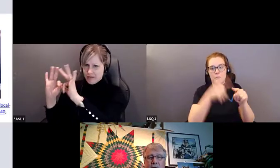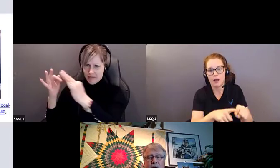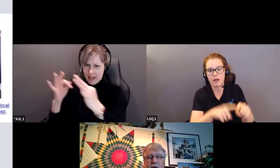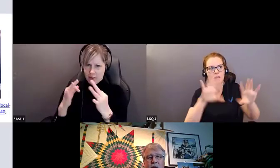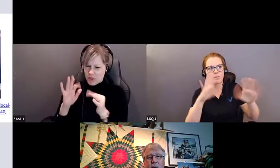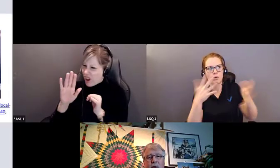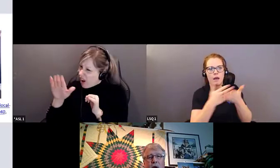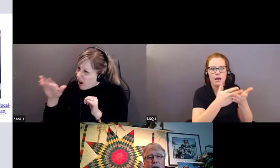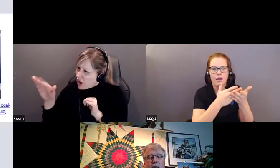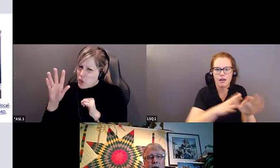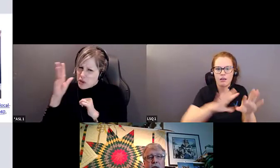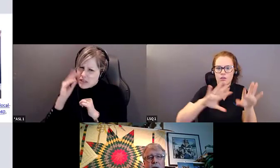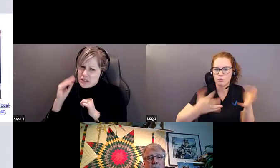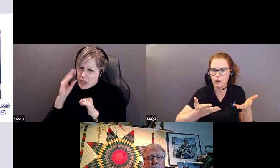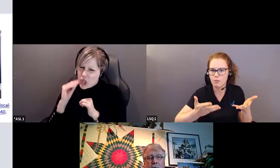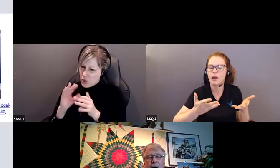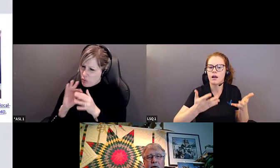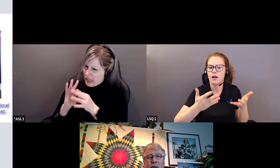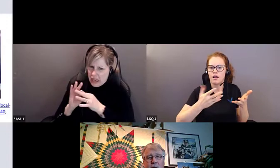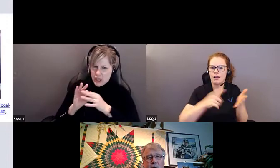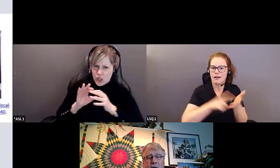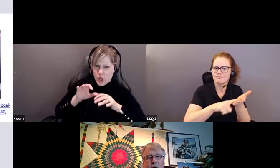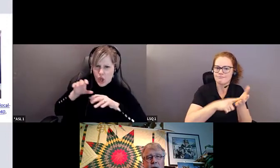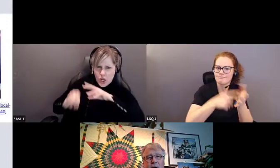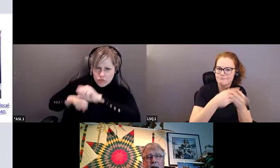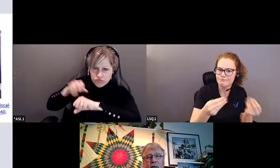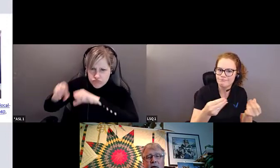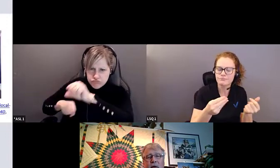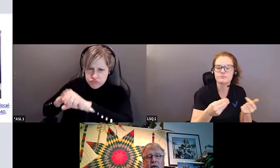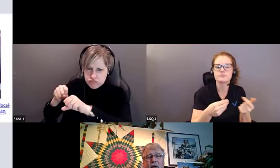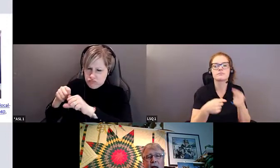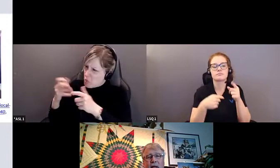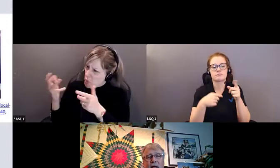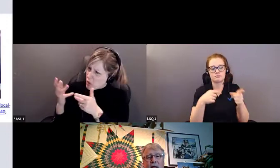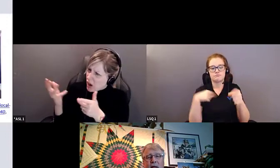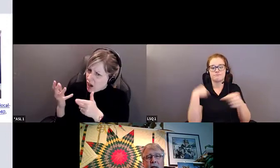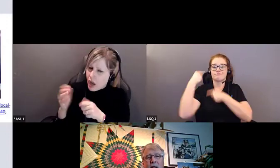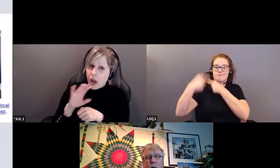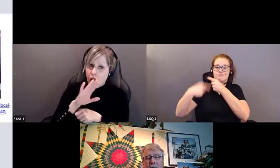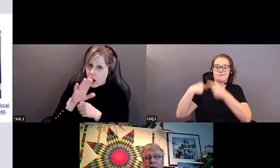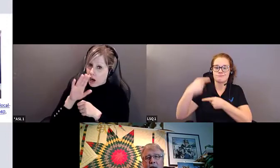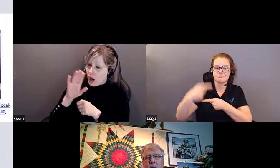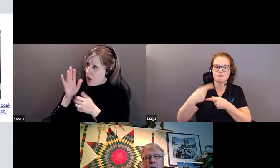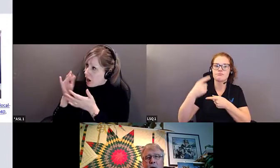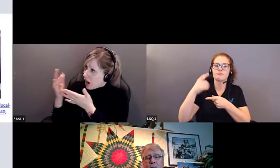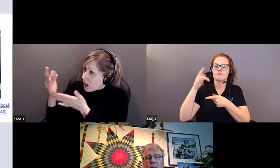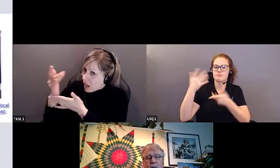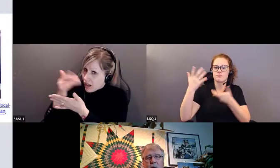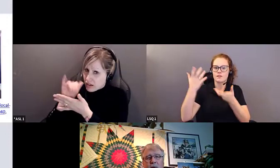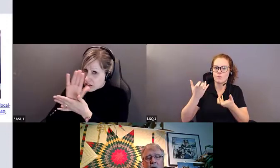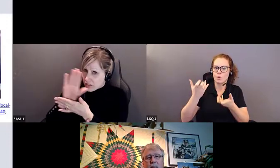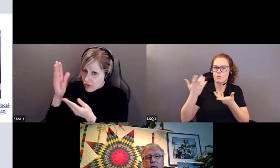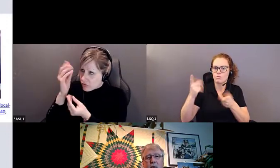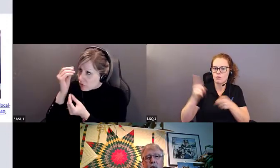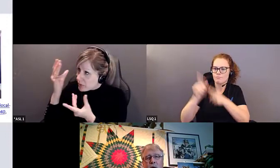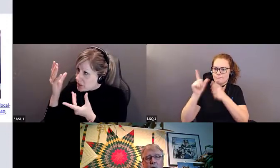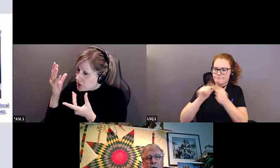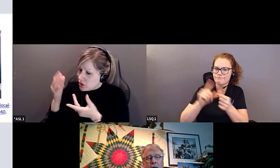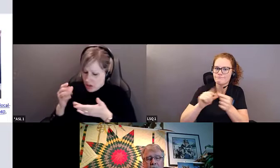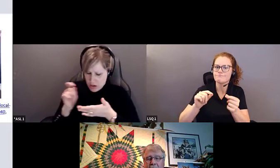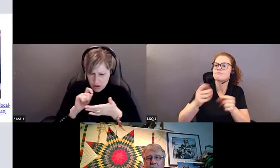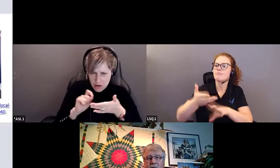their experiences with colonization. And as she did this, she came to understand the ways that our people have come